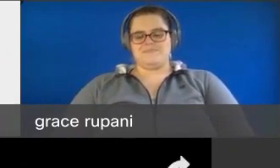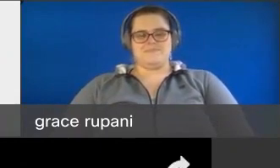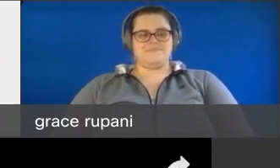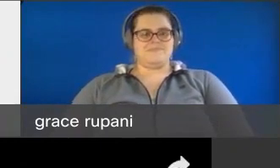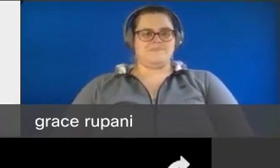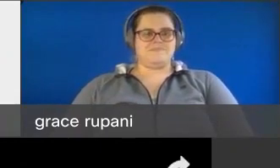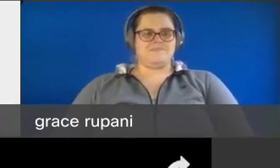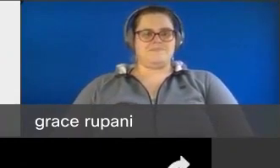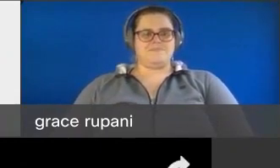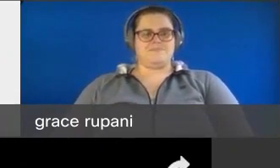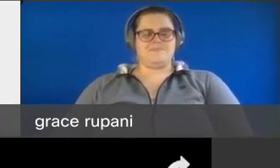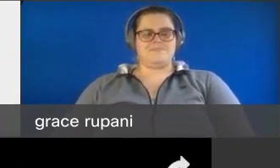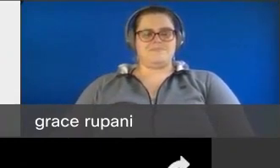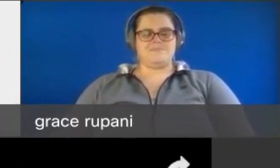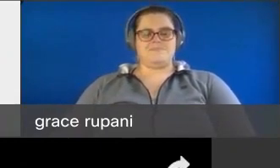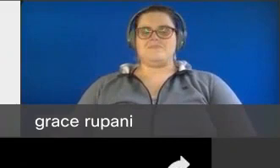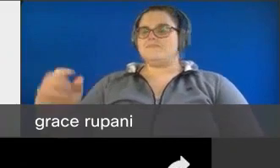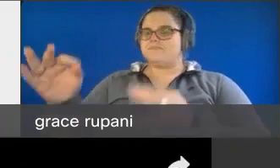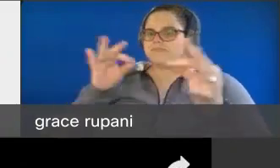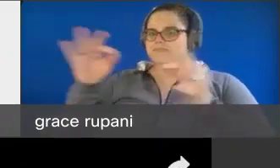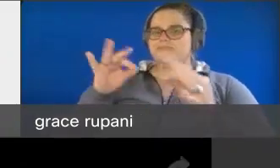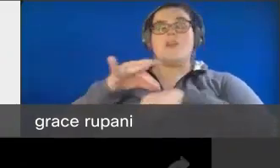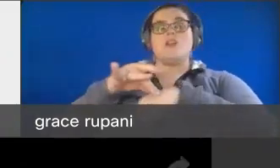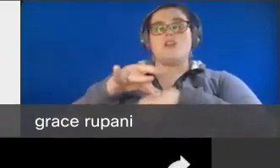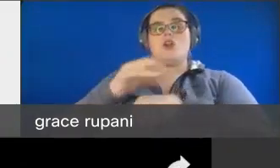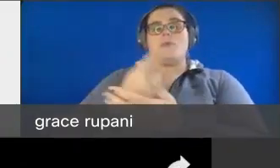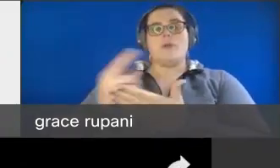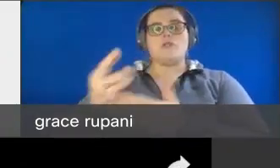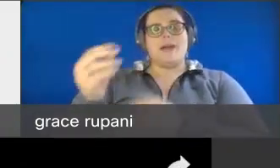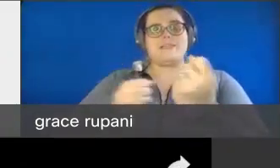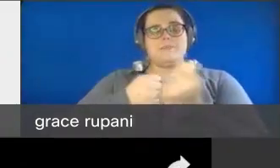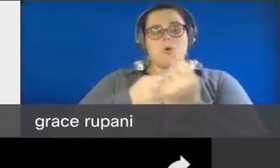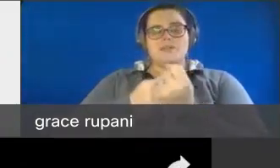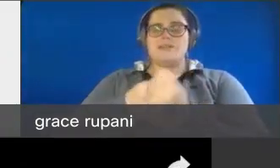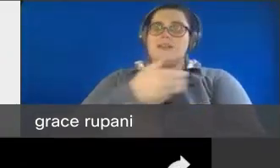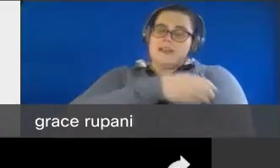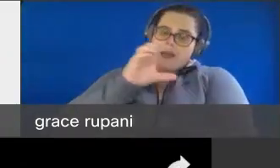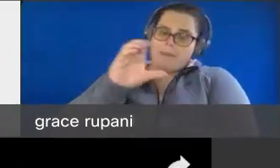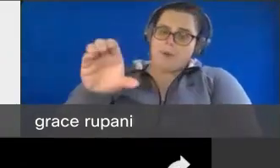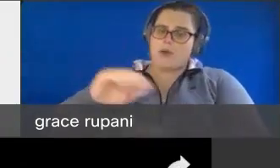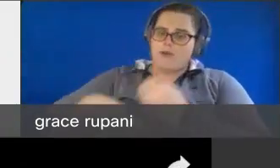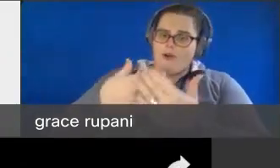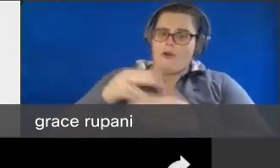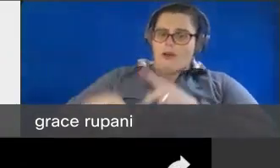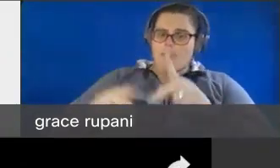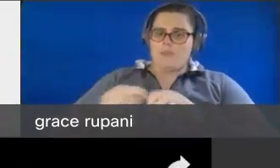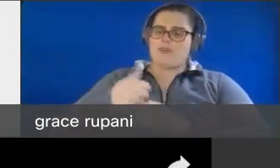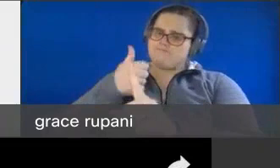Global resources and support, empowering all people to live quality, self-directed lives.